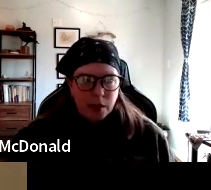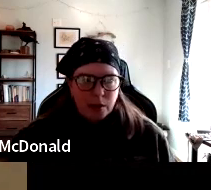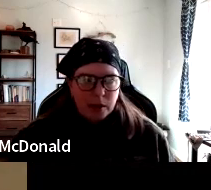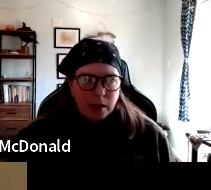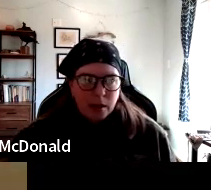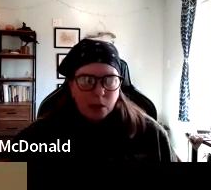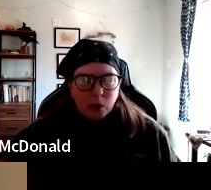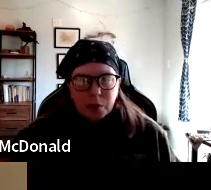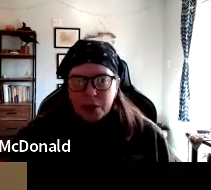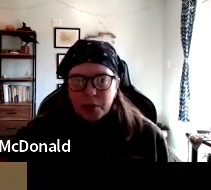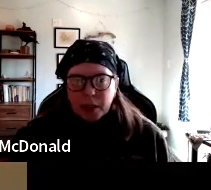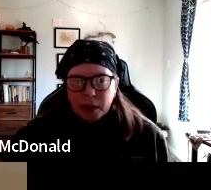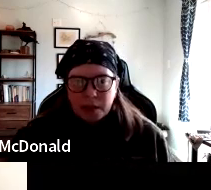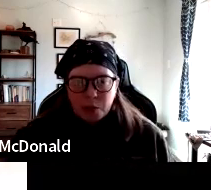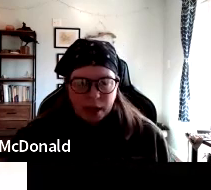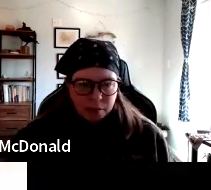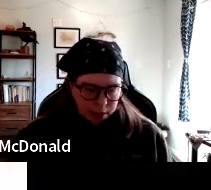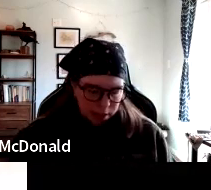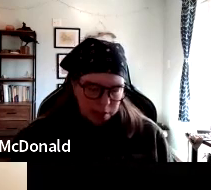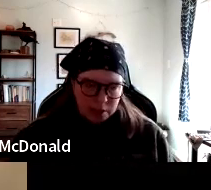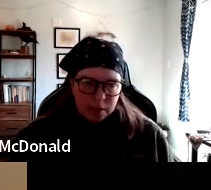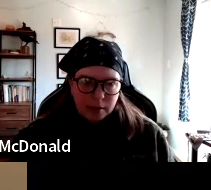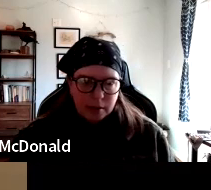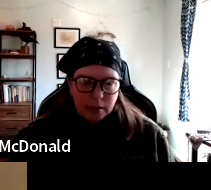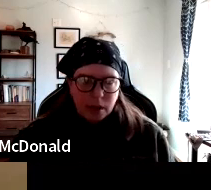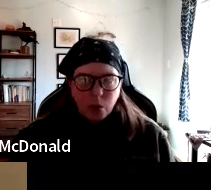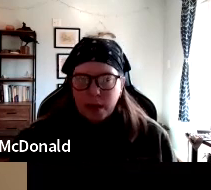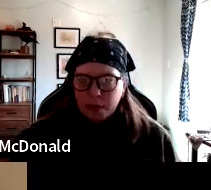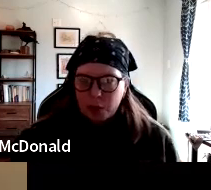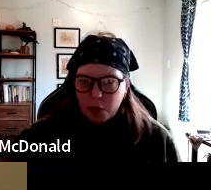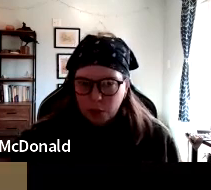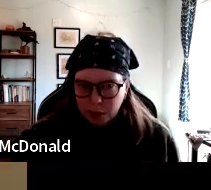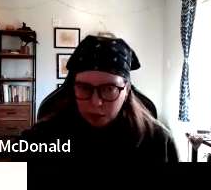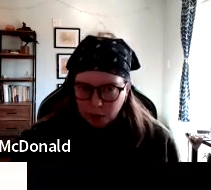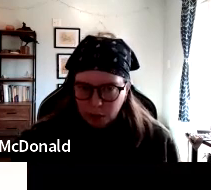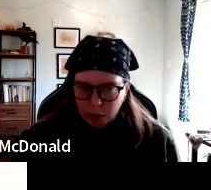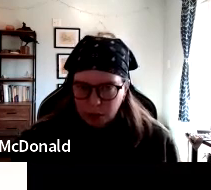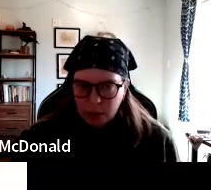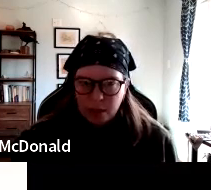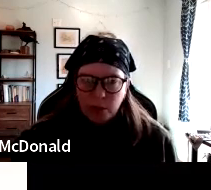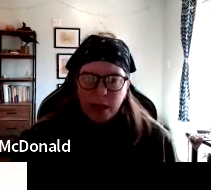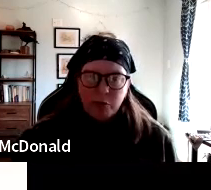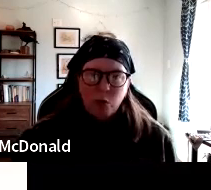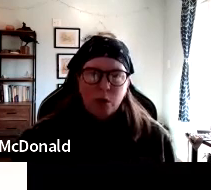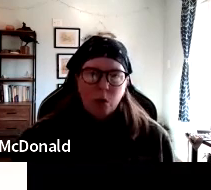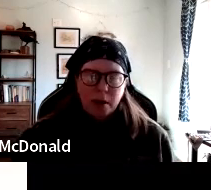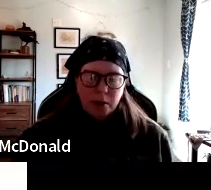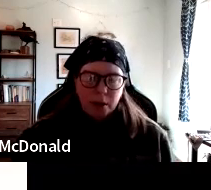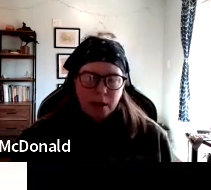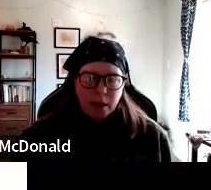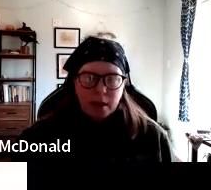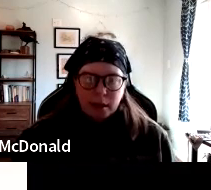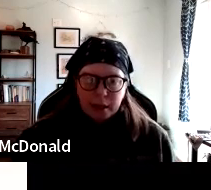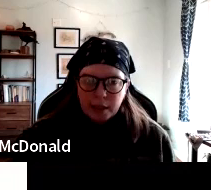Okay, so what we're doing here is we have yeast, we have sugar, and we have warm